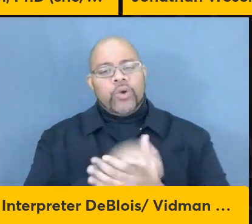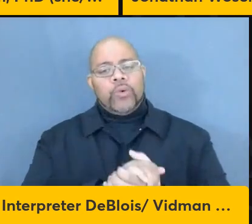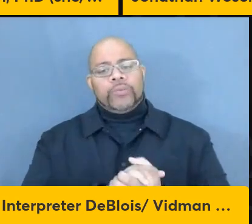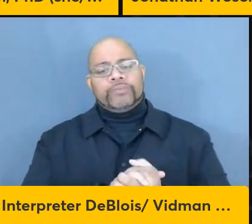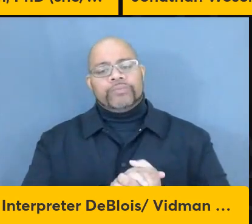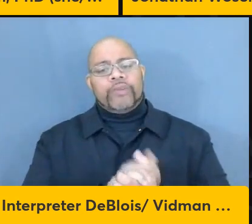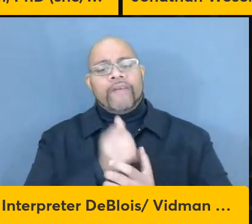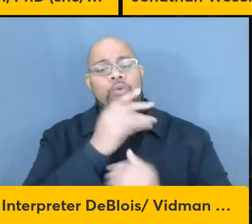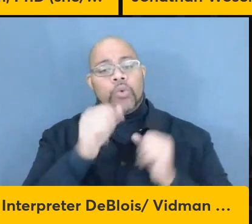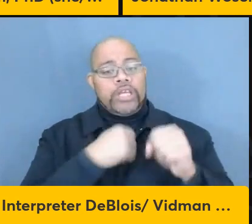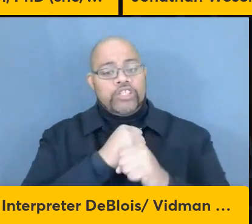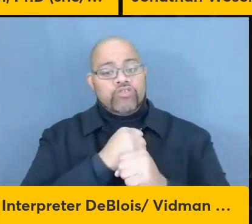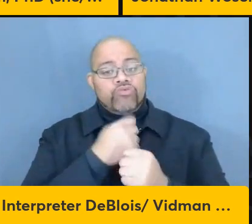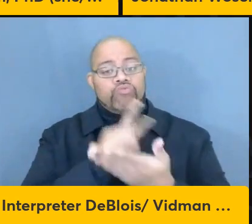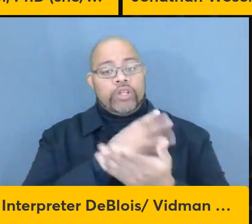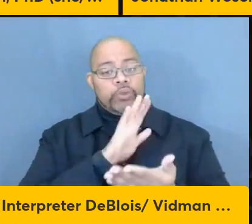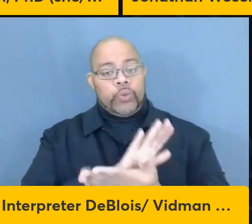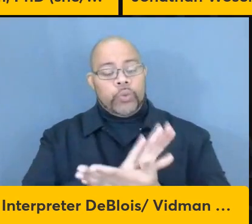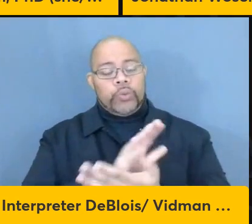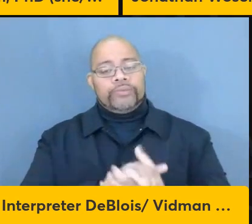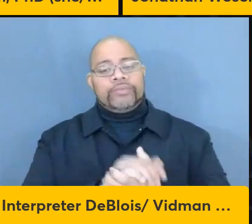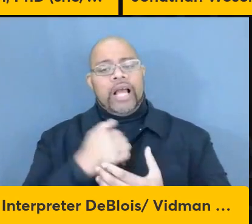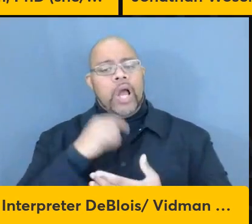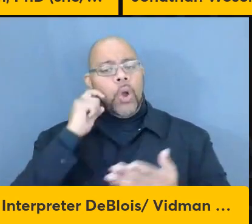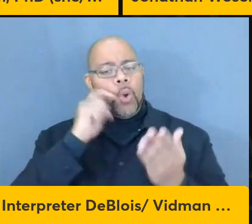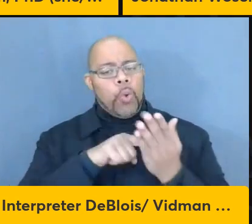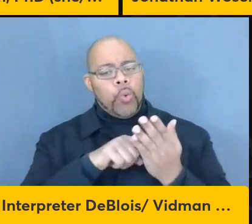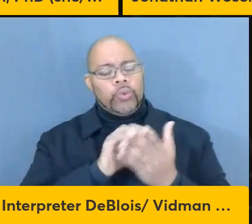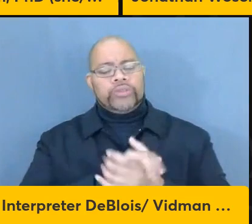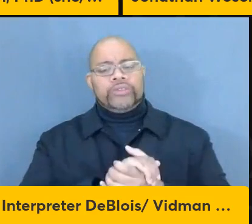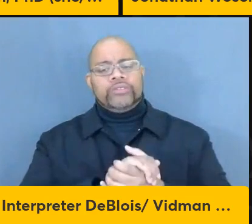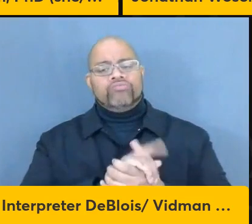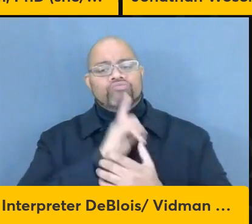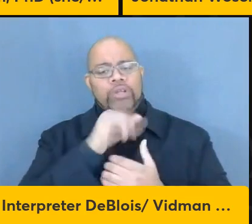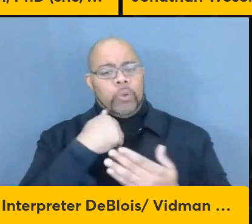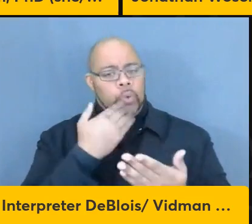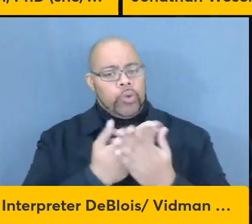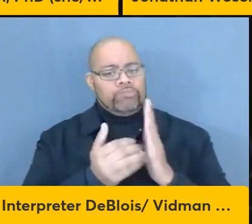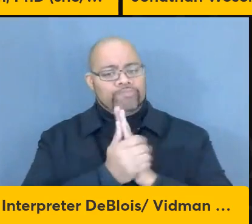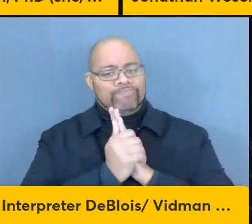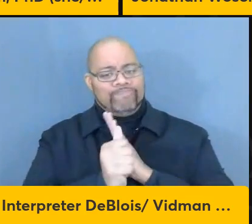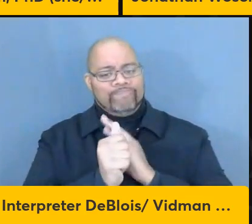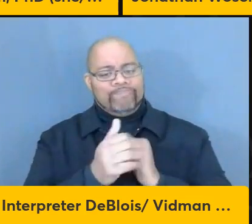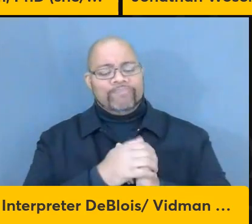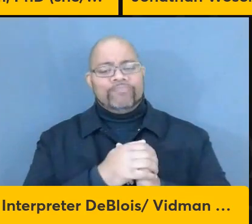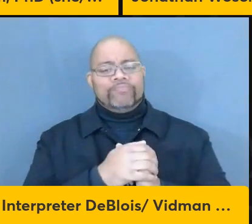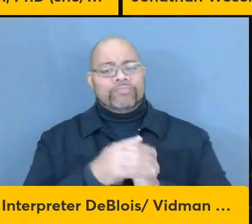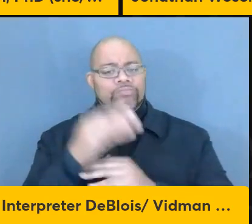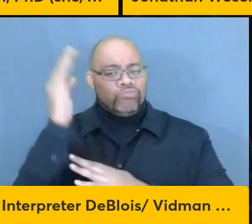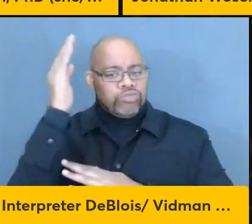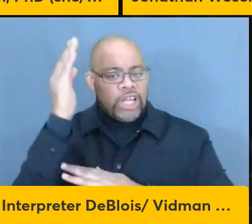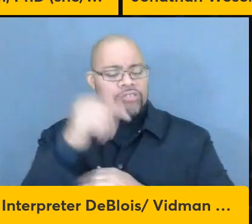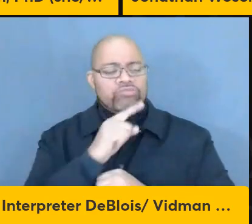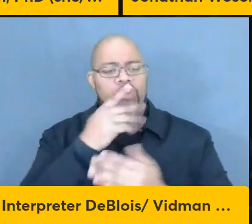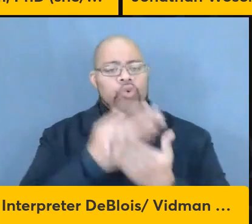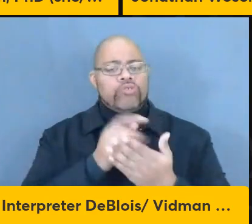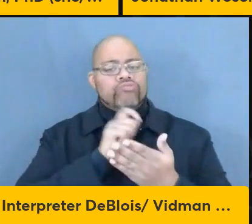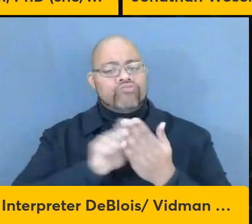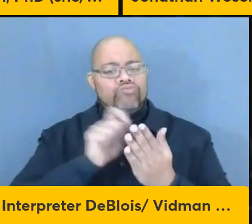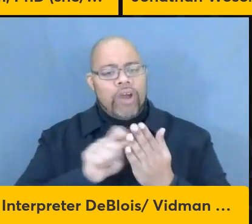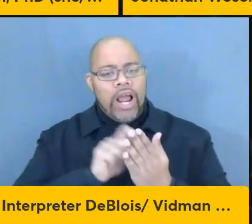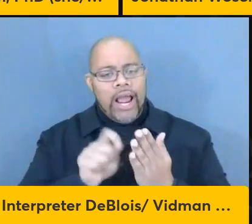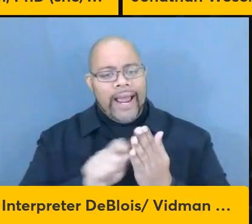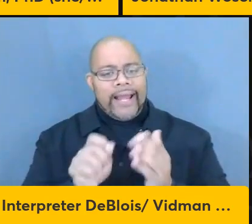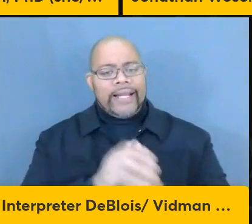a couple of years in the graduate school, I noticed that I was really good at presenting, really good at writing